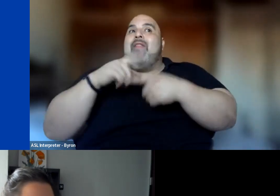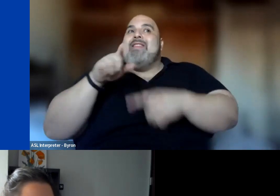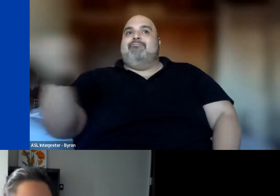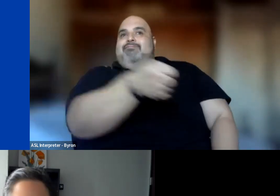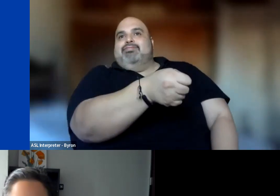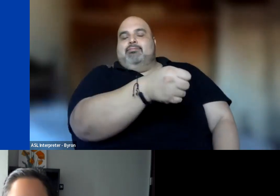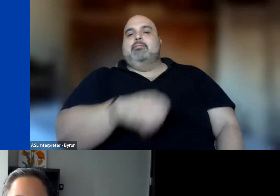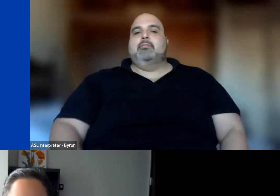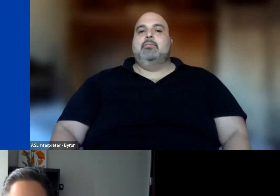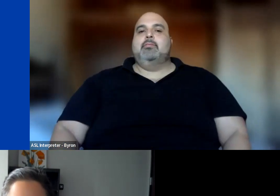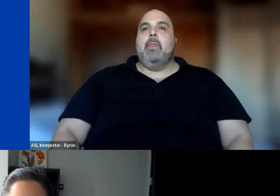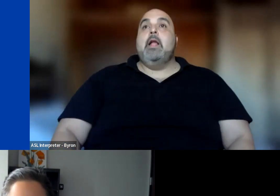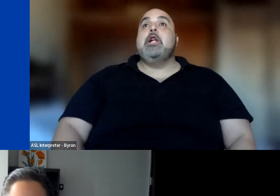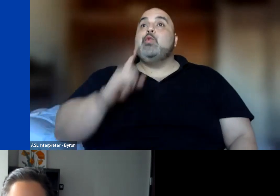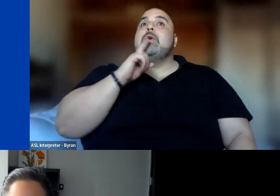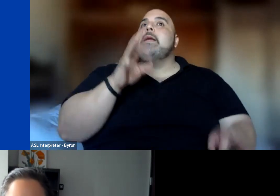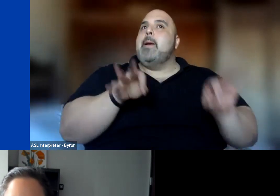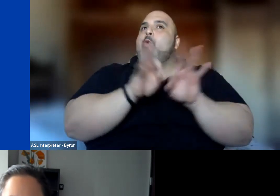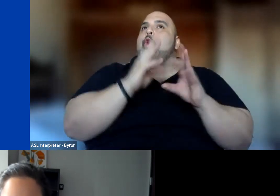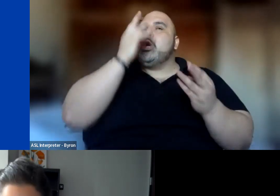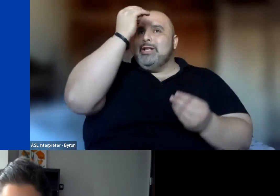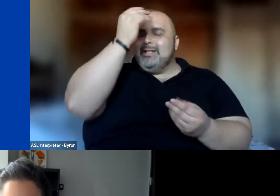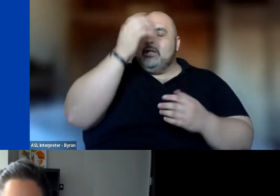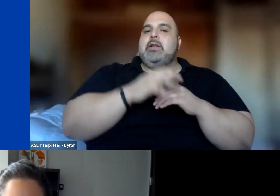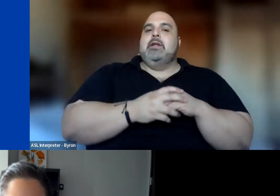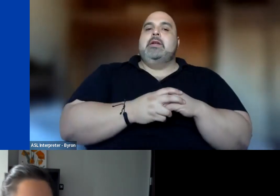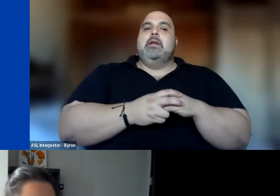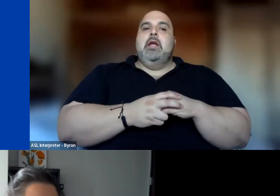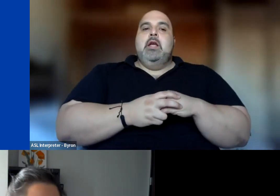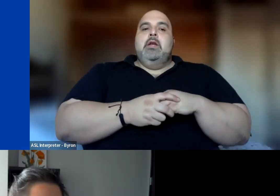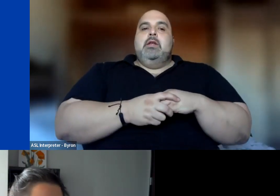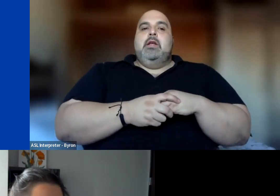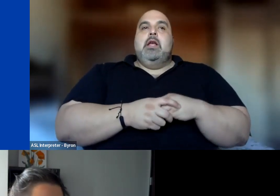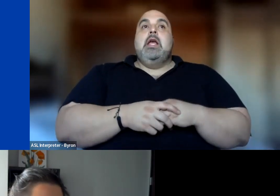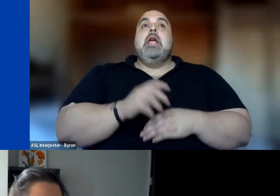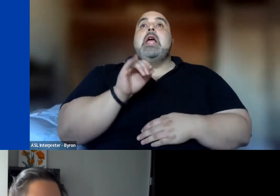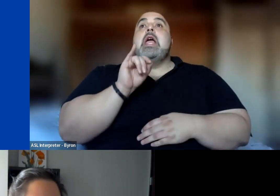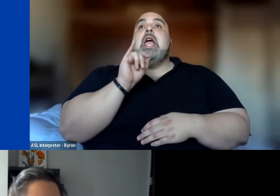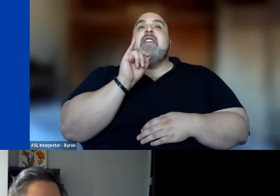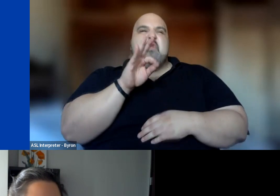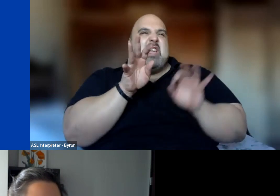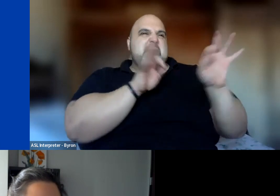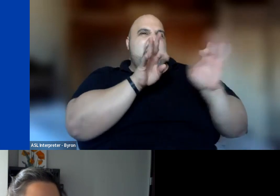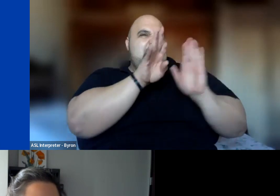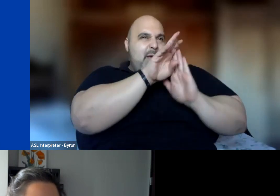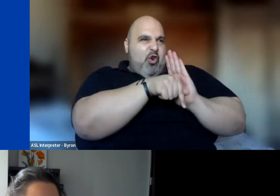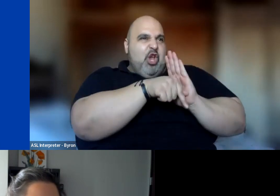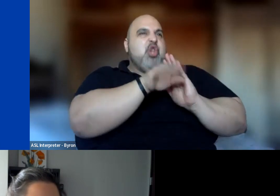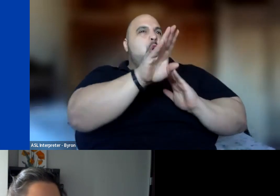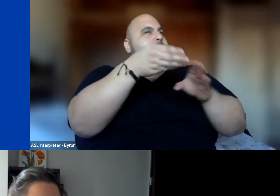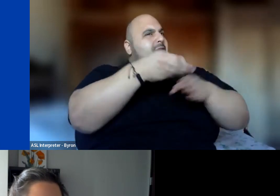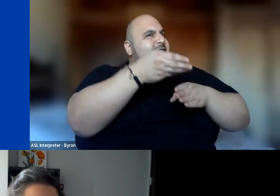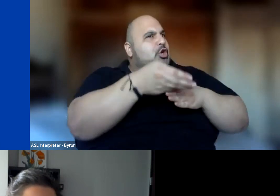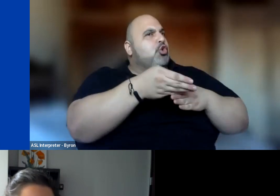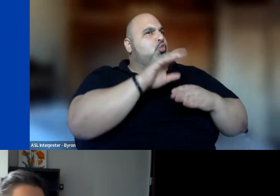Really important consideration. And Carla, would you mind, I know that if you could kind of give the background on what your professional capacity is just